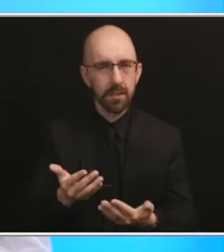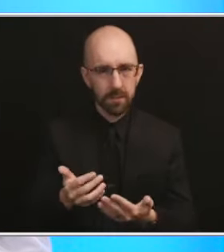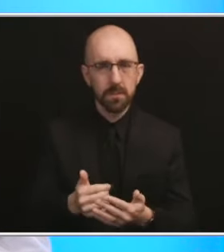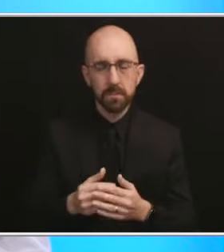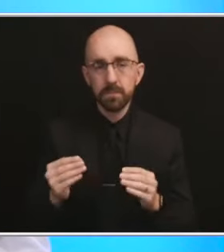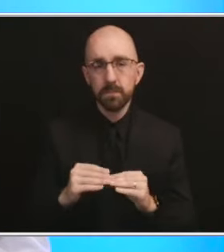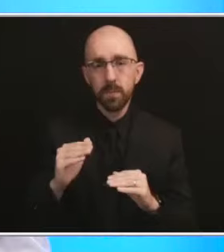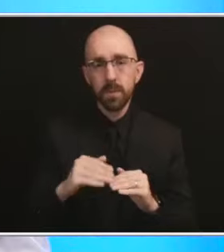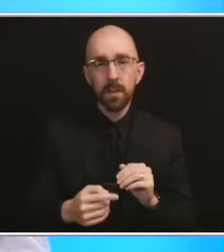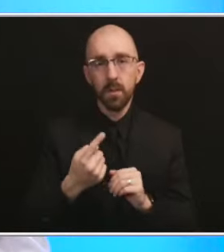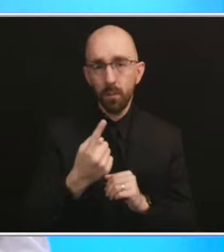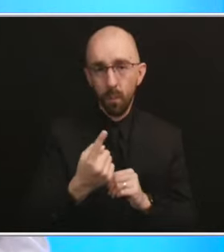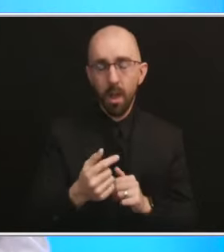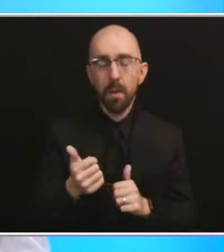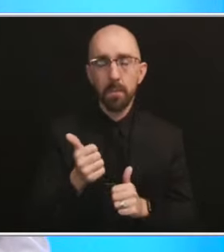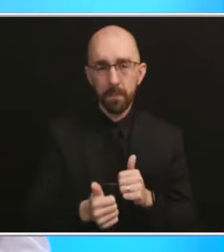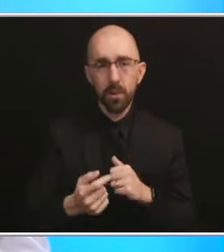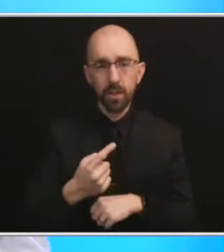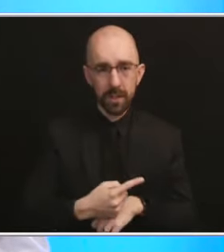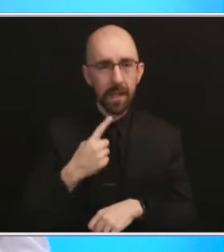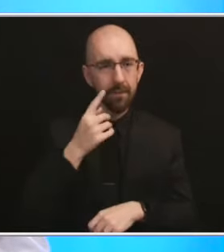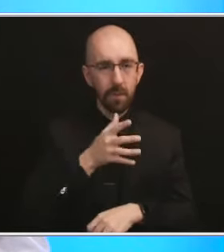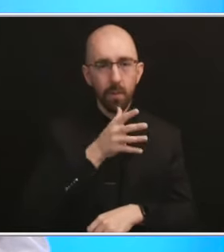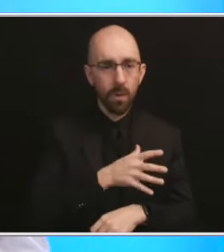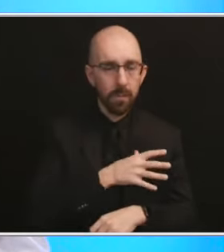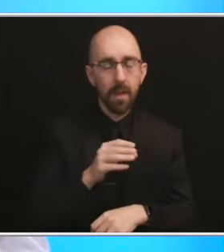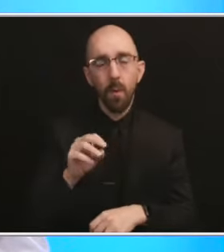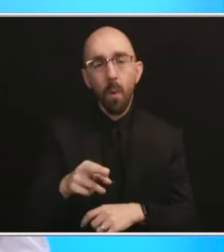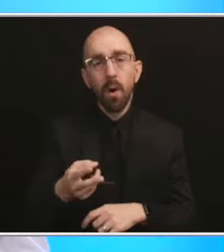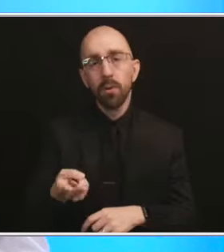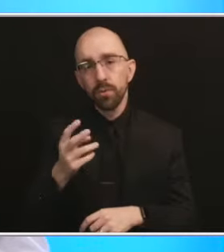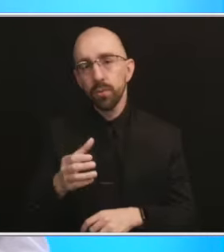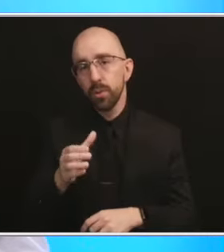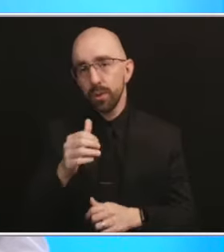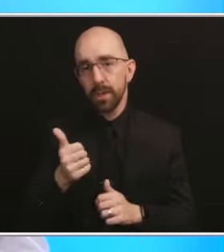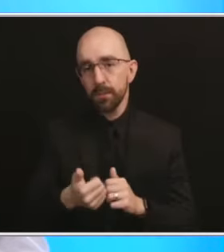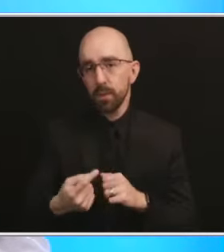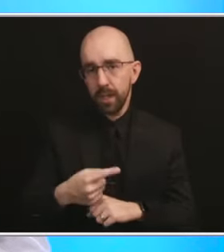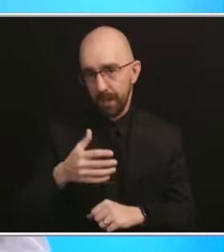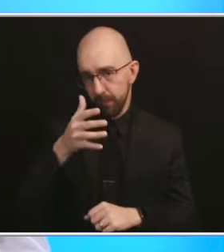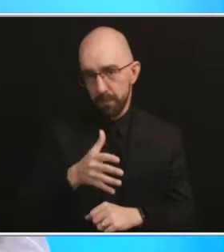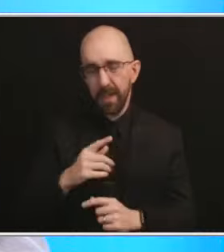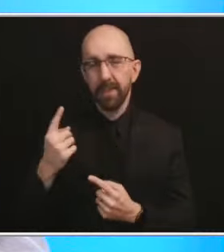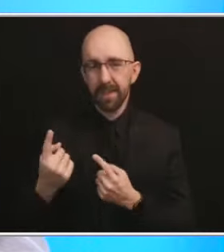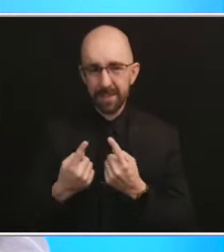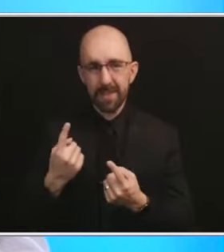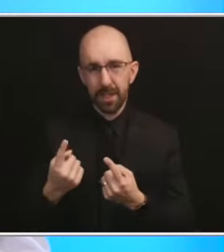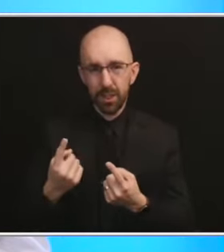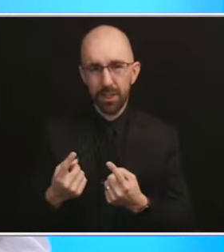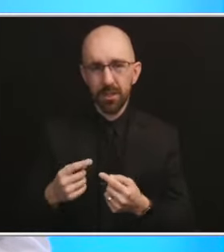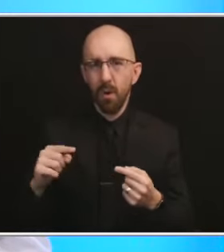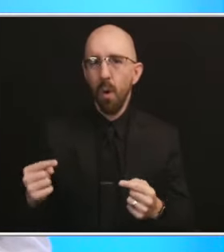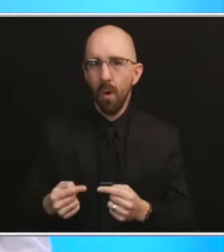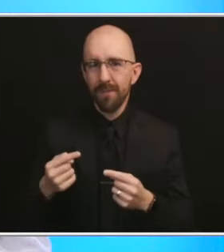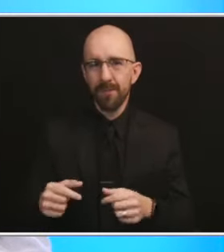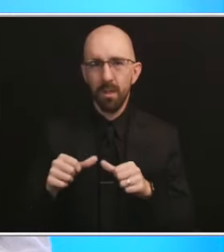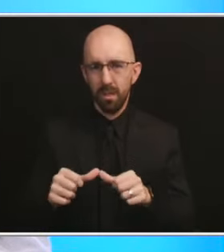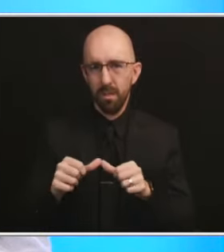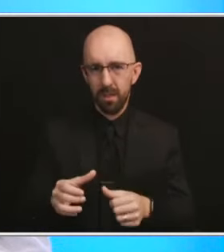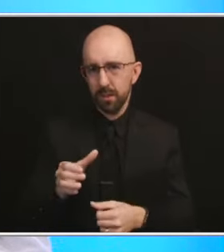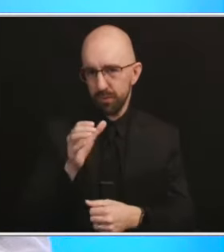a day for women or 2 drinks a day for men is really considered a harmful pattern of drinking. And that's when